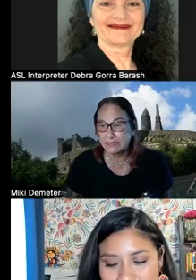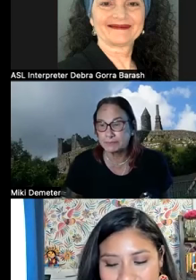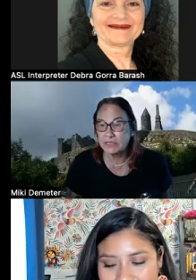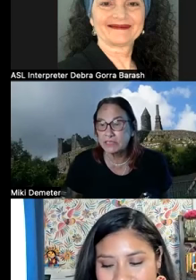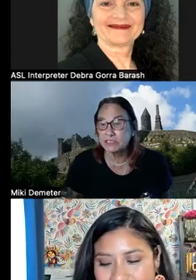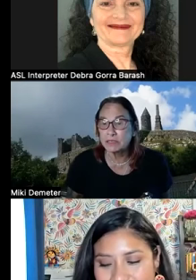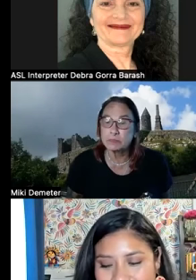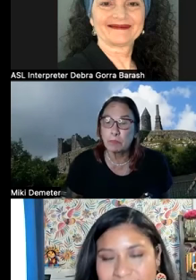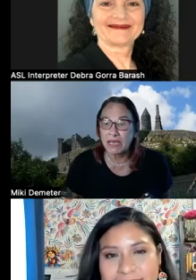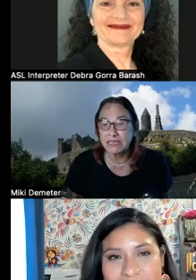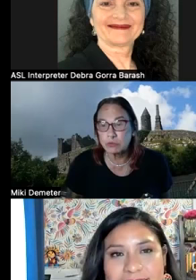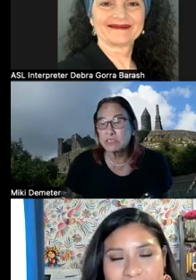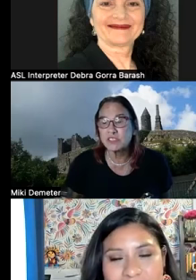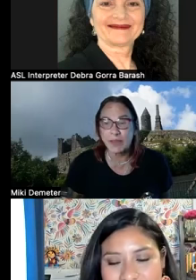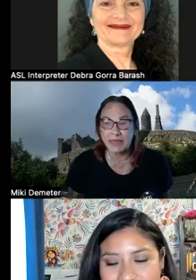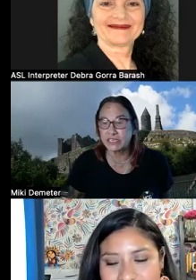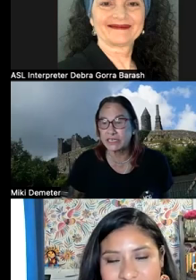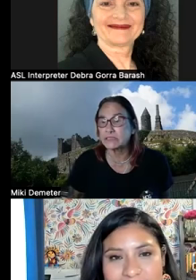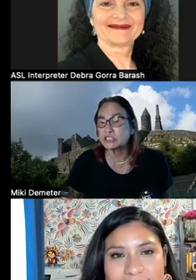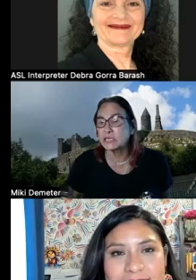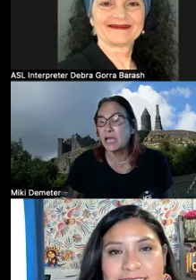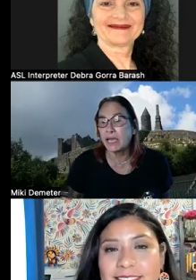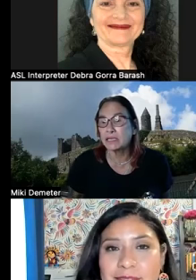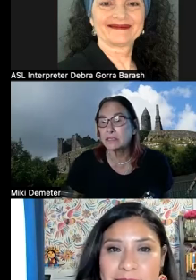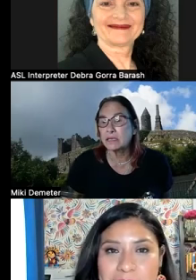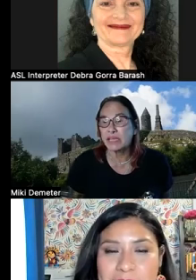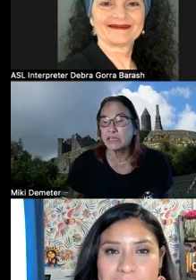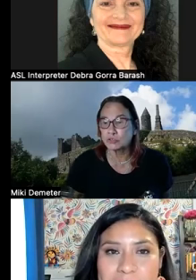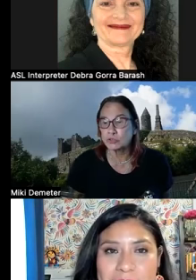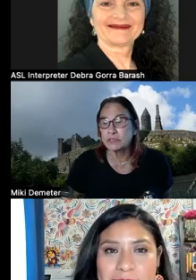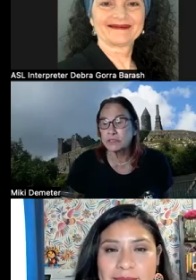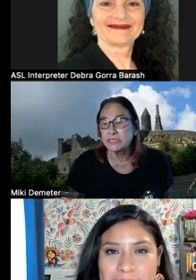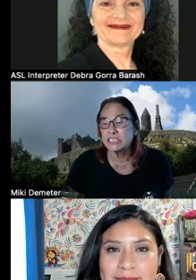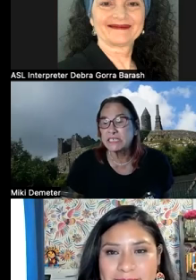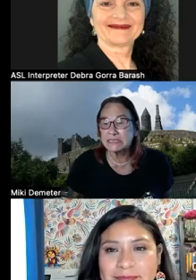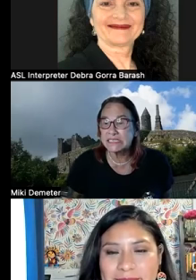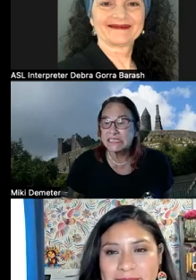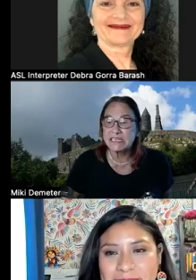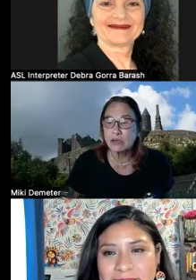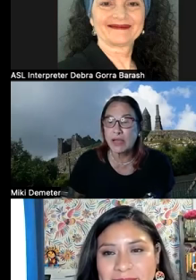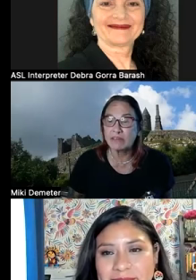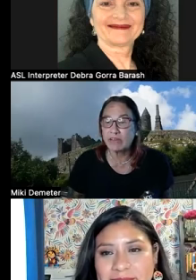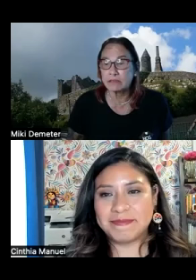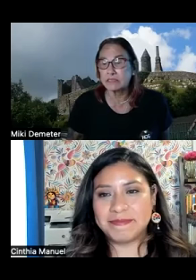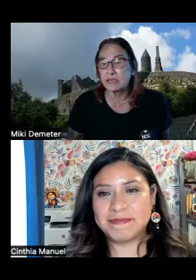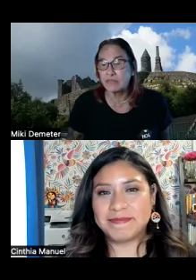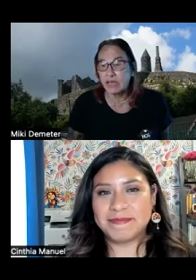City, bilingual, Spanish and English, and bicultural. She is the CEO and founder